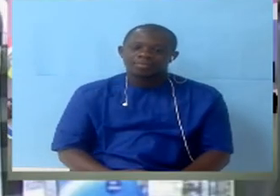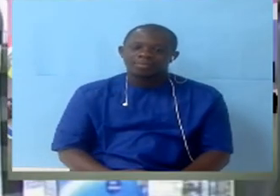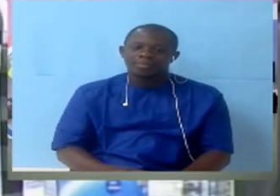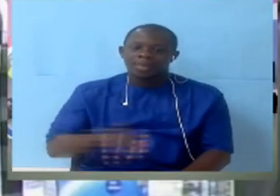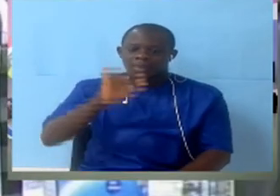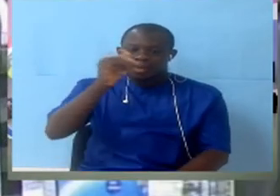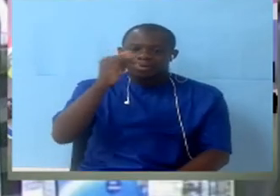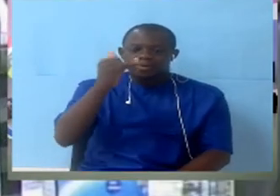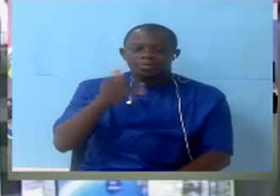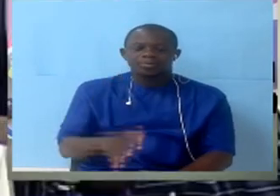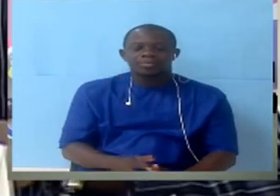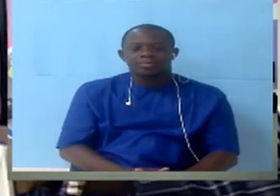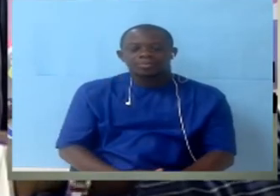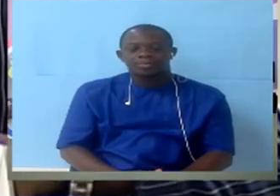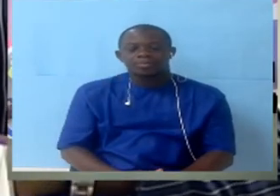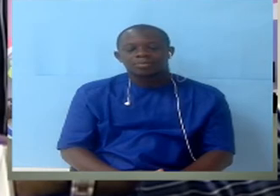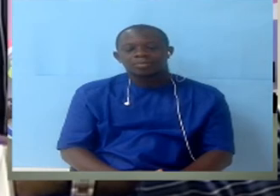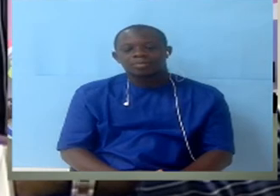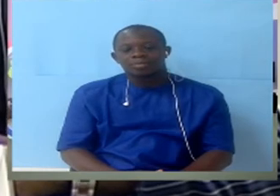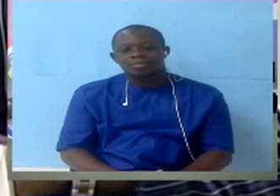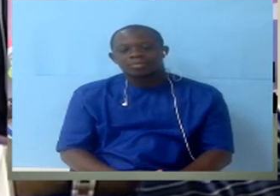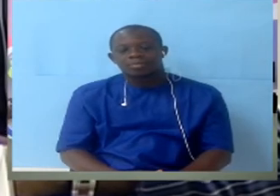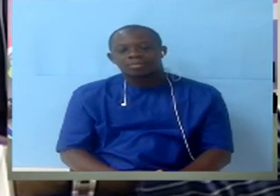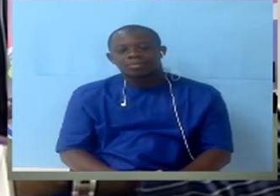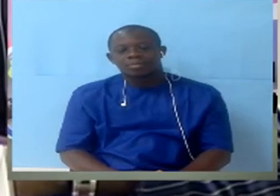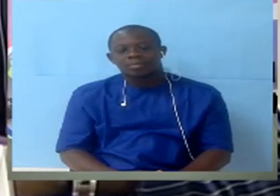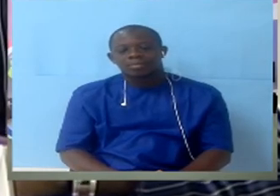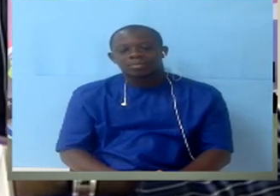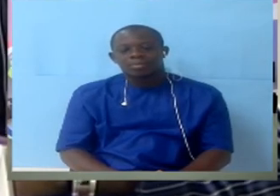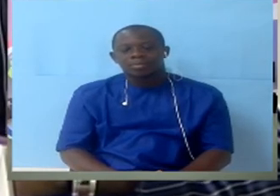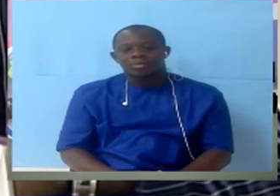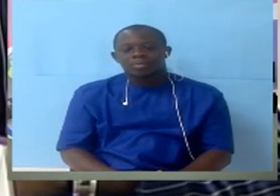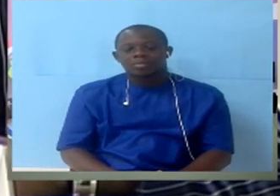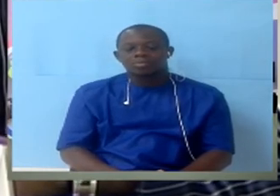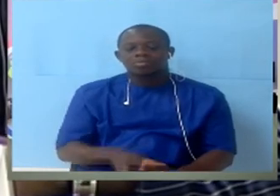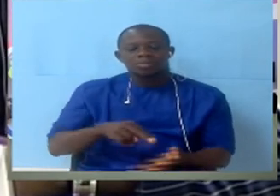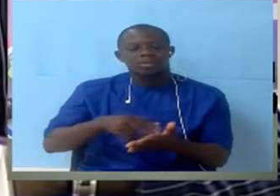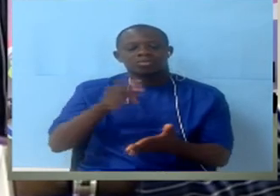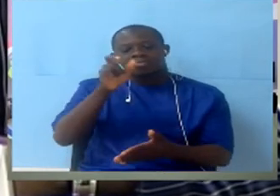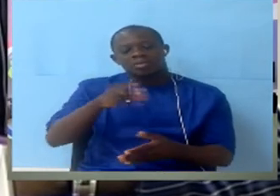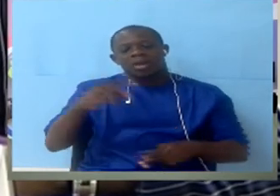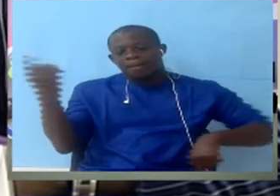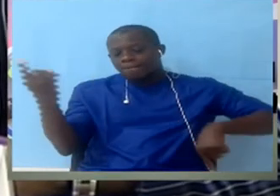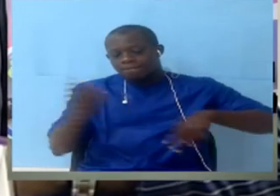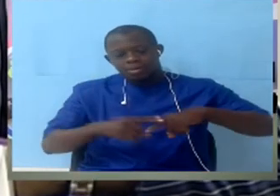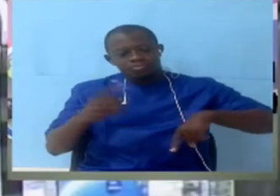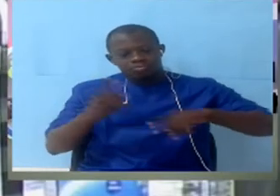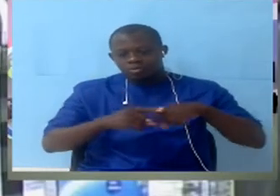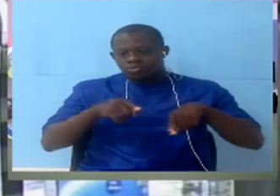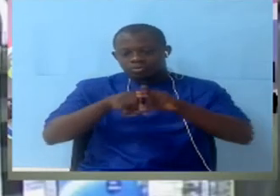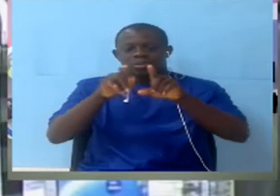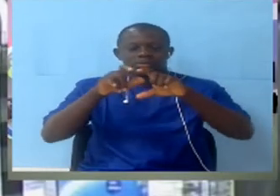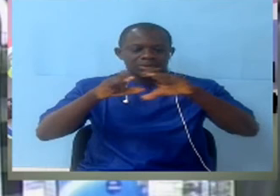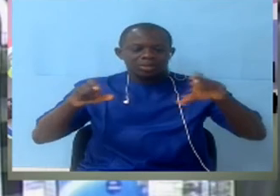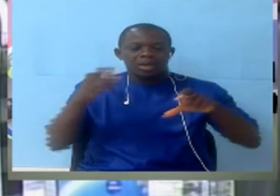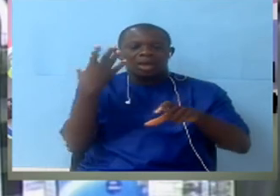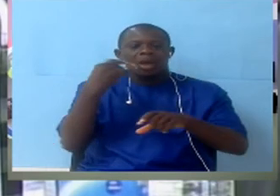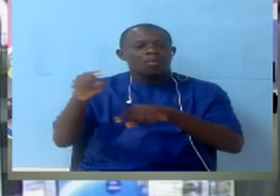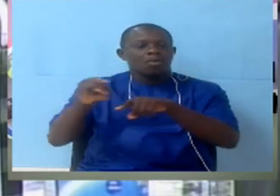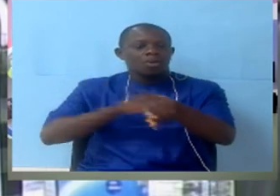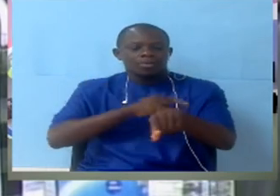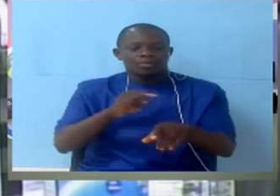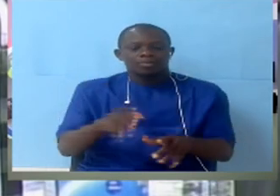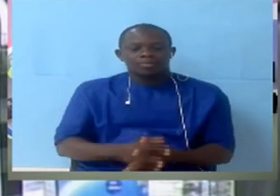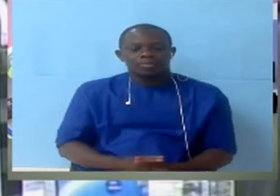Yes. Yes. So he beat you with this stick. I lipa ni ndokola. I lipa ni ndokola. For how long? I